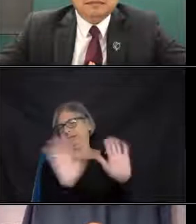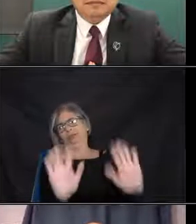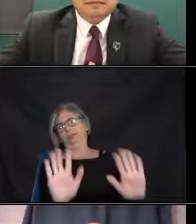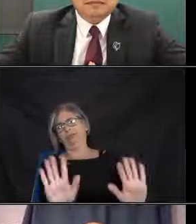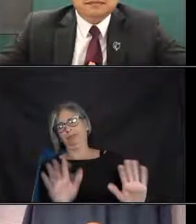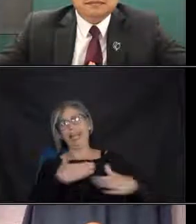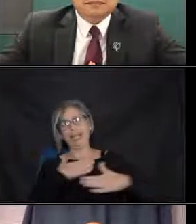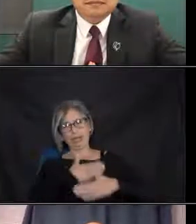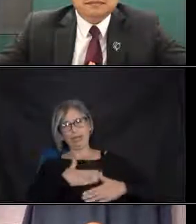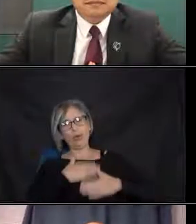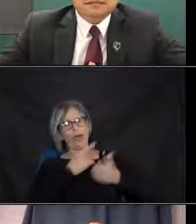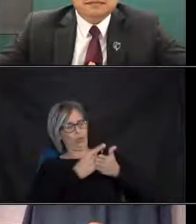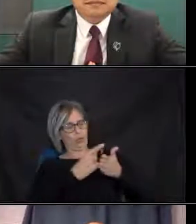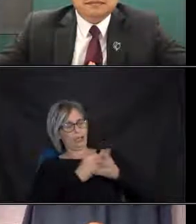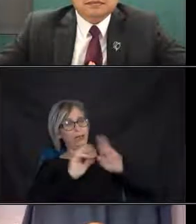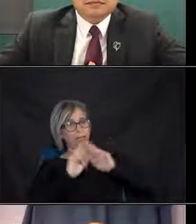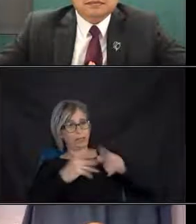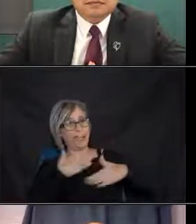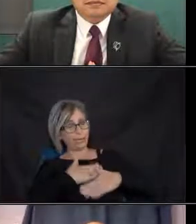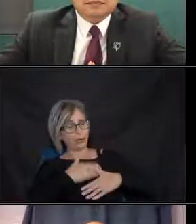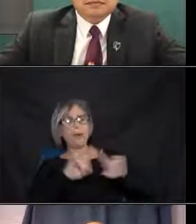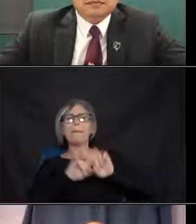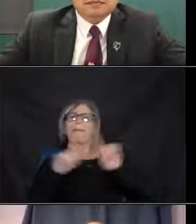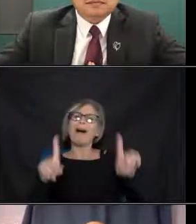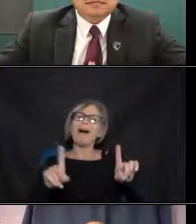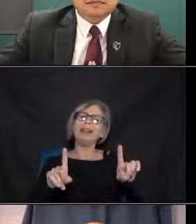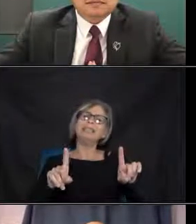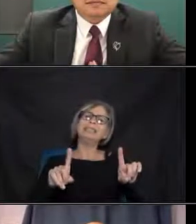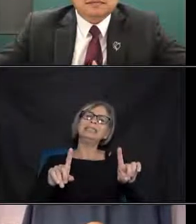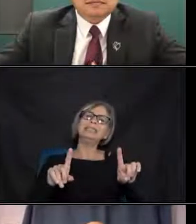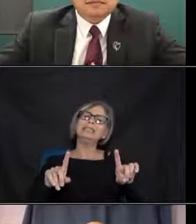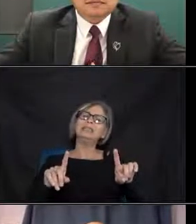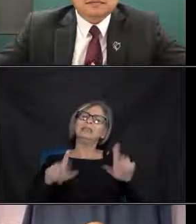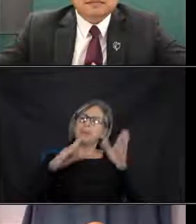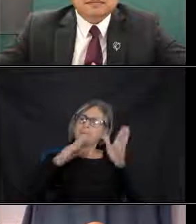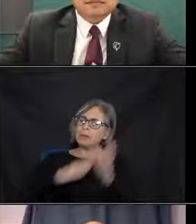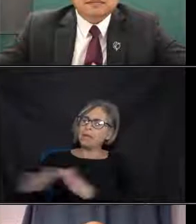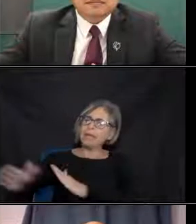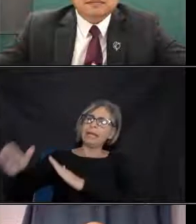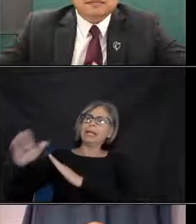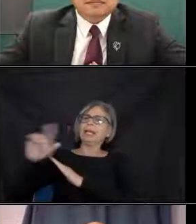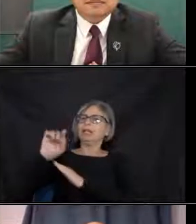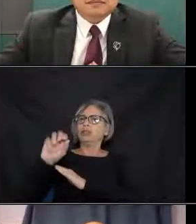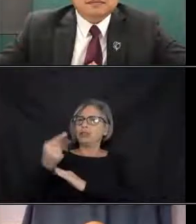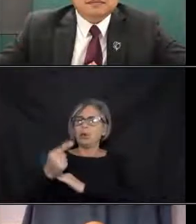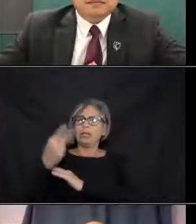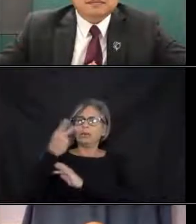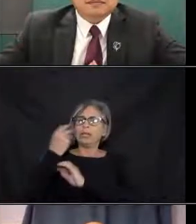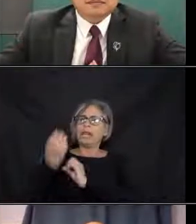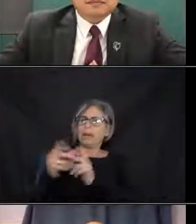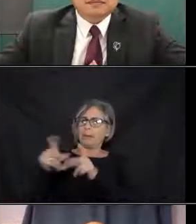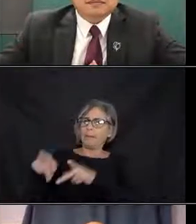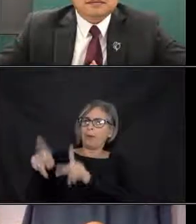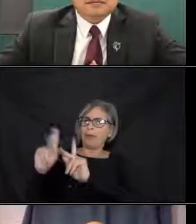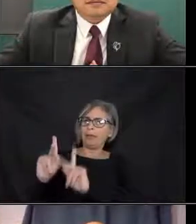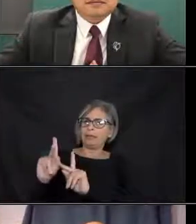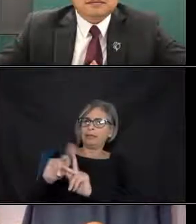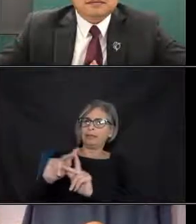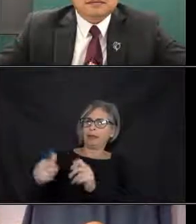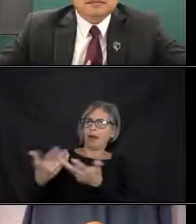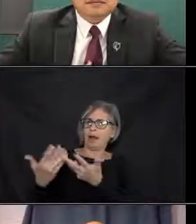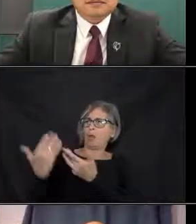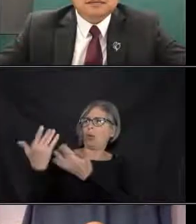enjoy the weekly report, but it's the different planning and zoning to see how many permits are in the backlog, how many